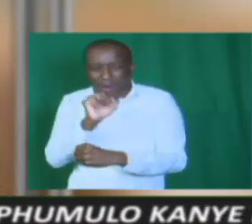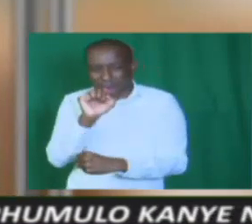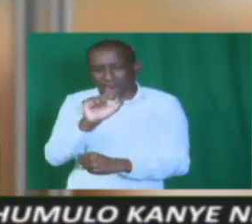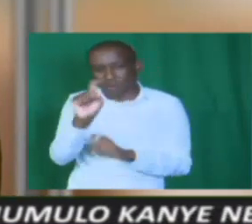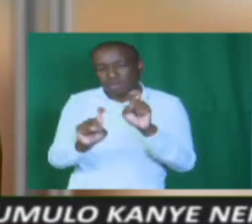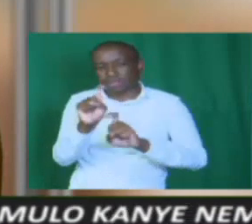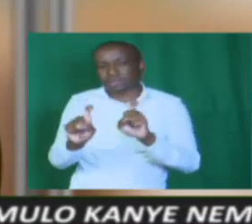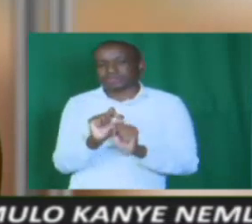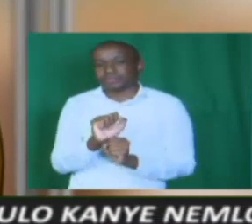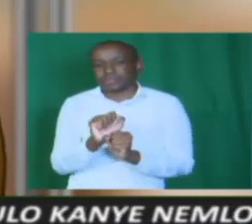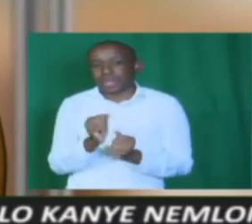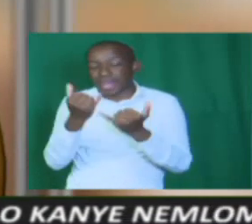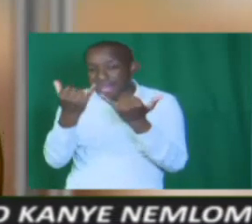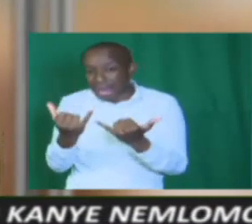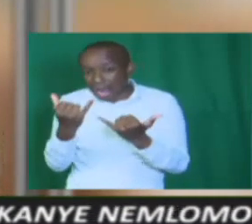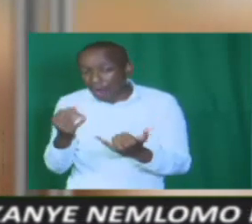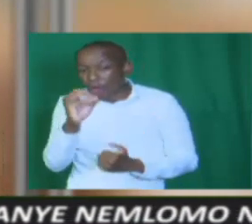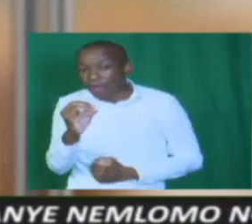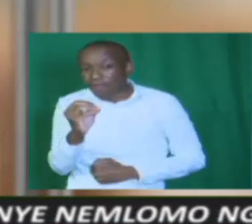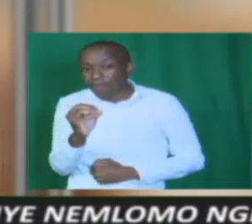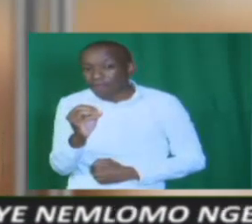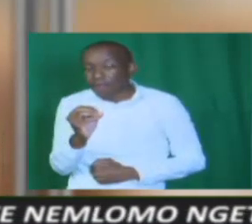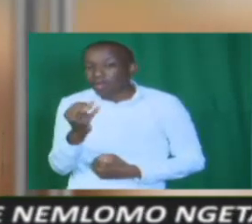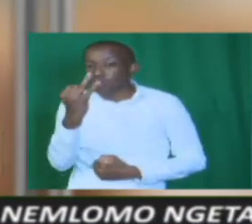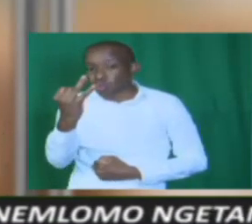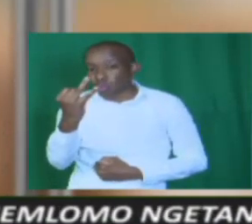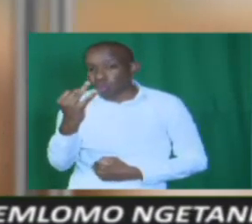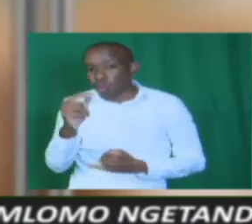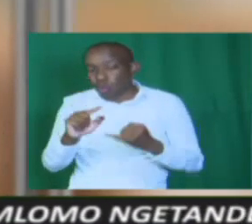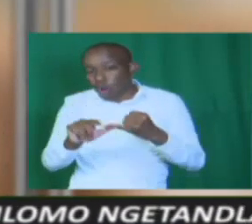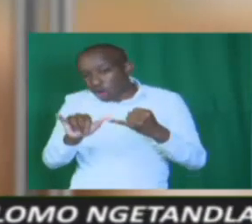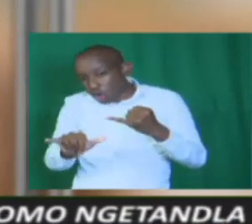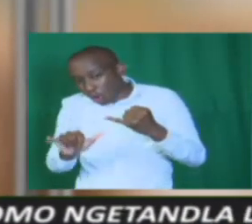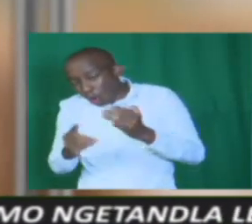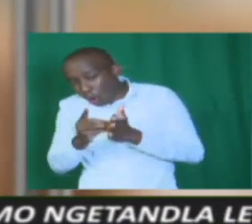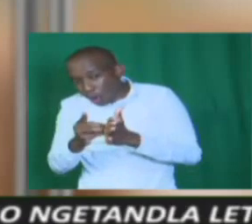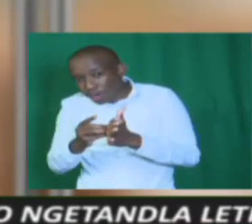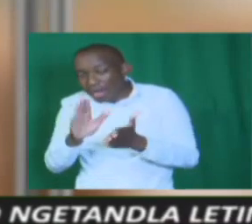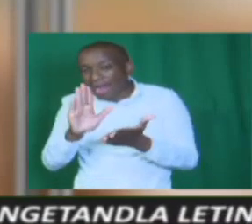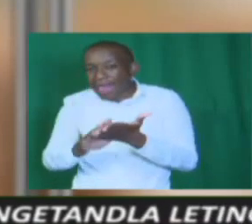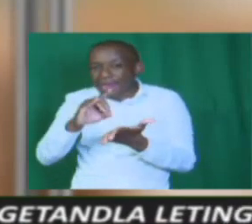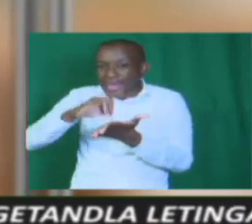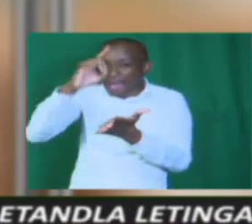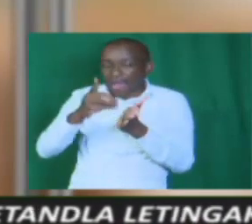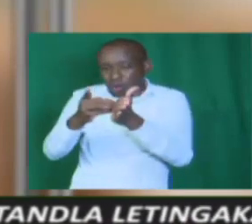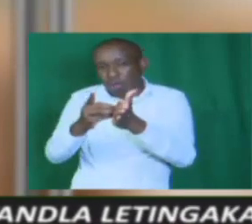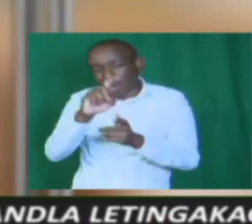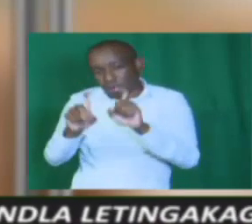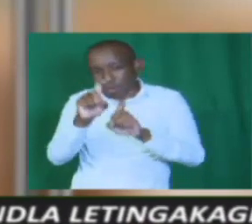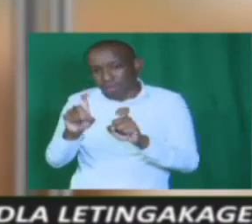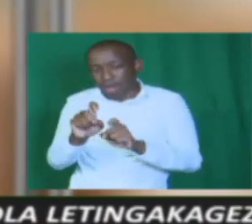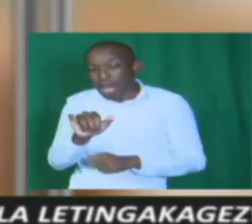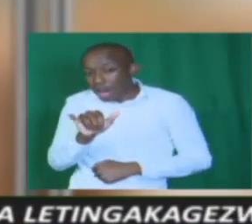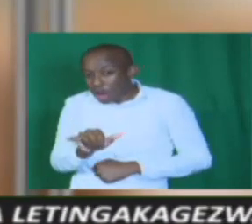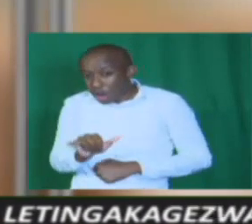So basically, we have the low and higher order questions. The low order questions being the